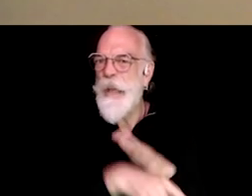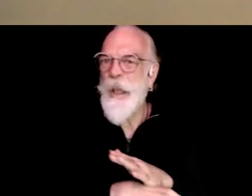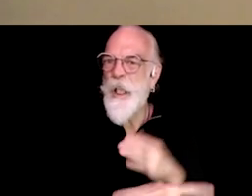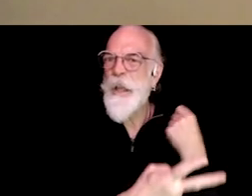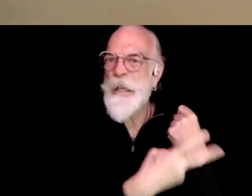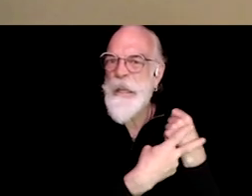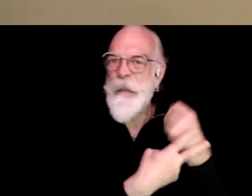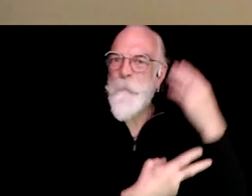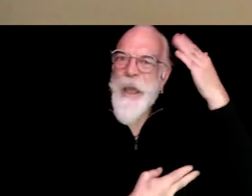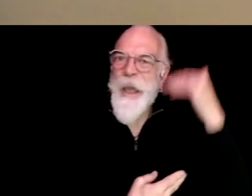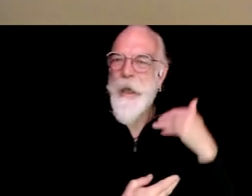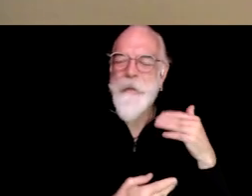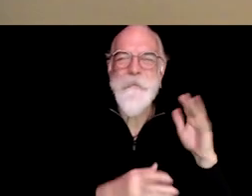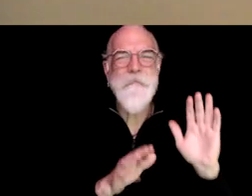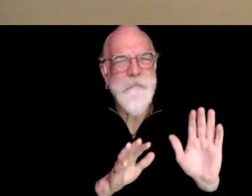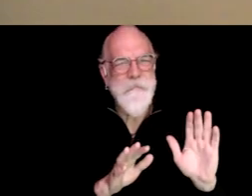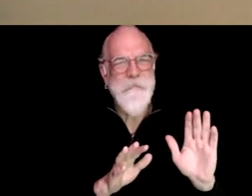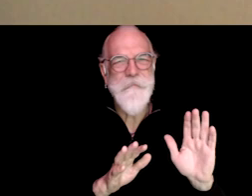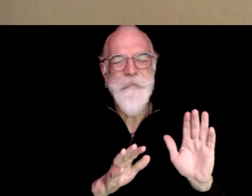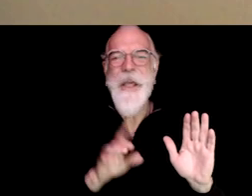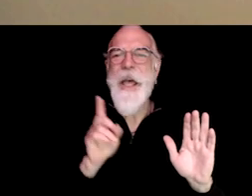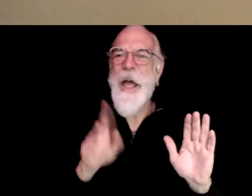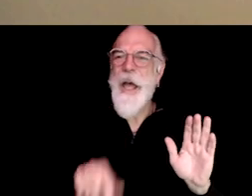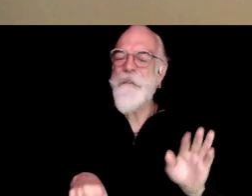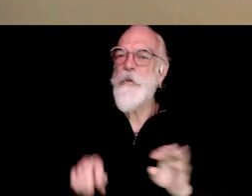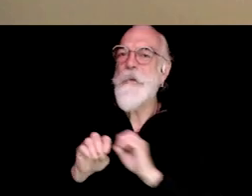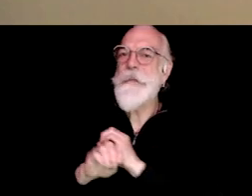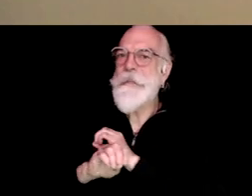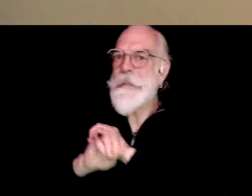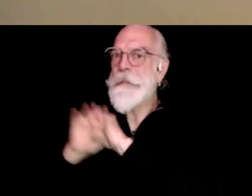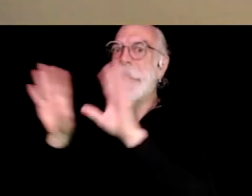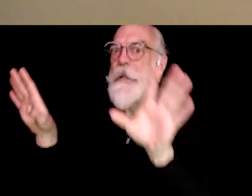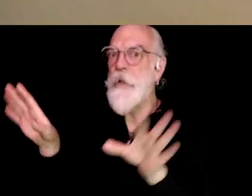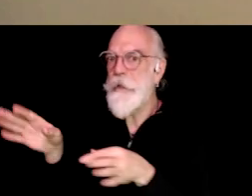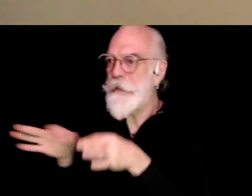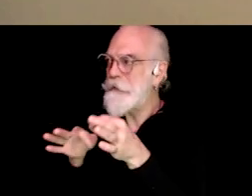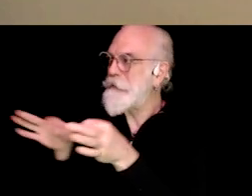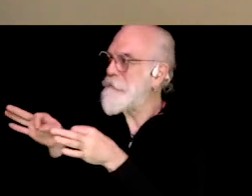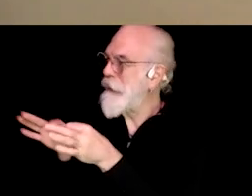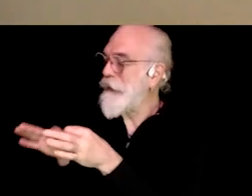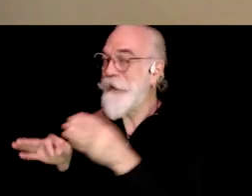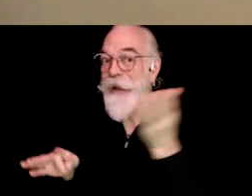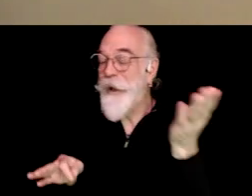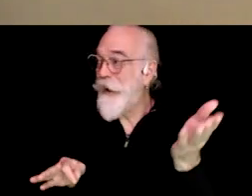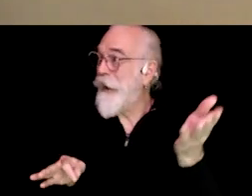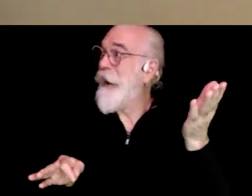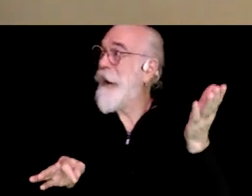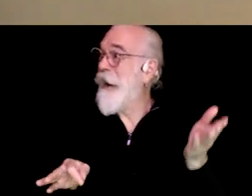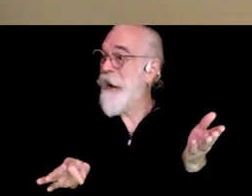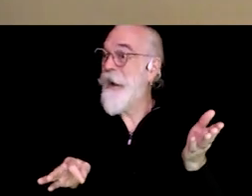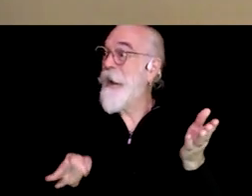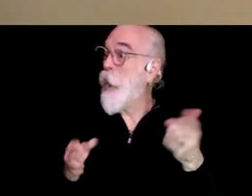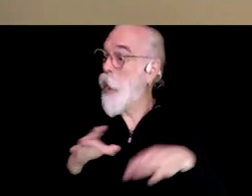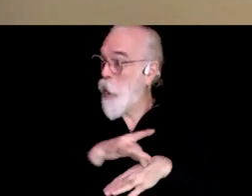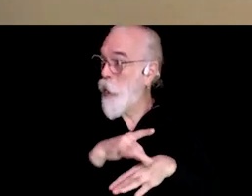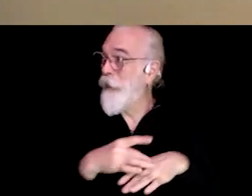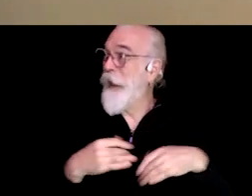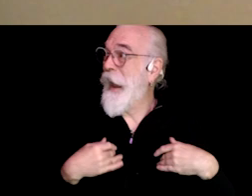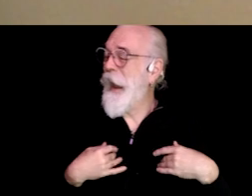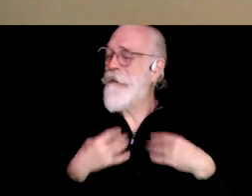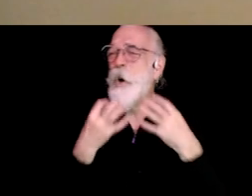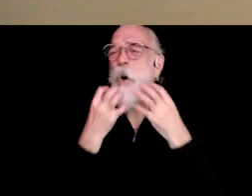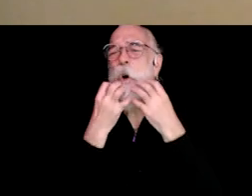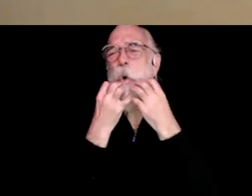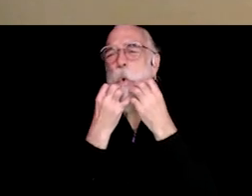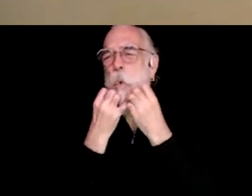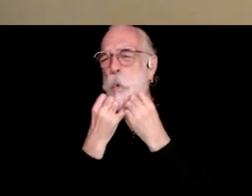so important to be able to communicate to humans what we have here on Earth and how sacred it